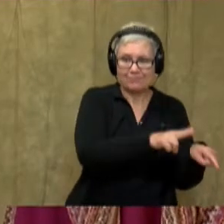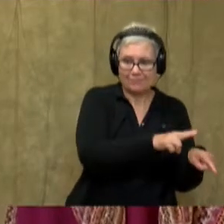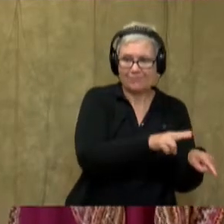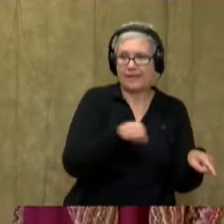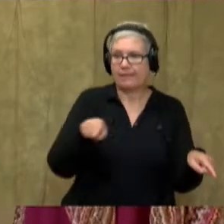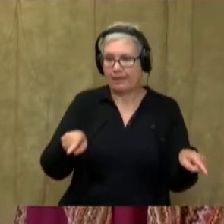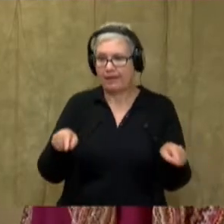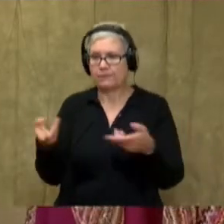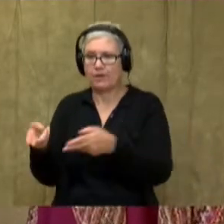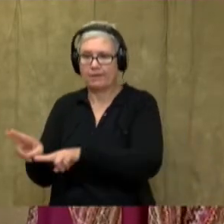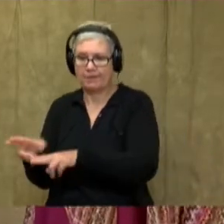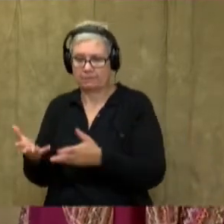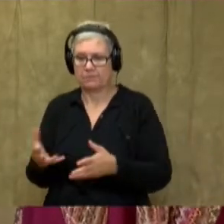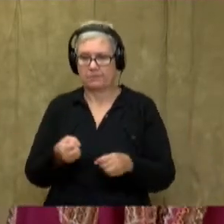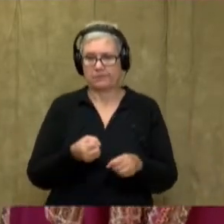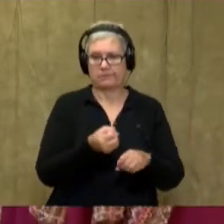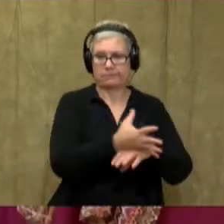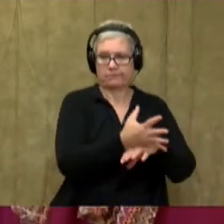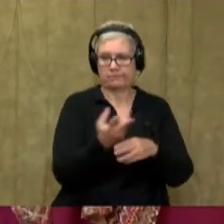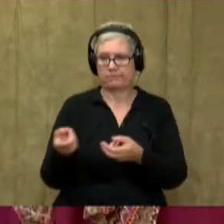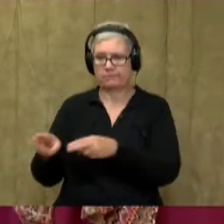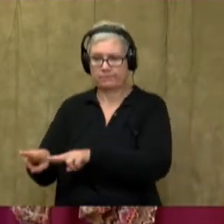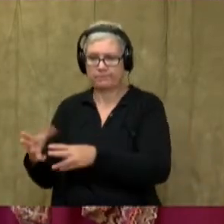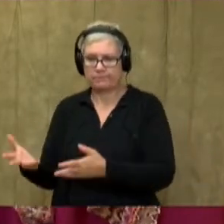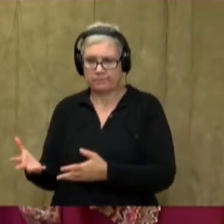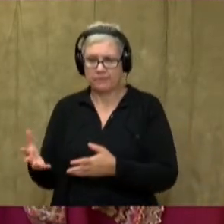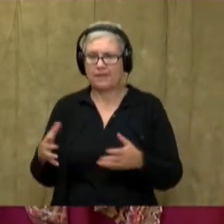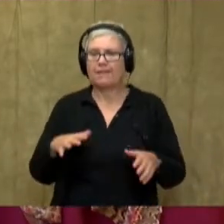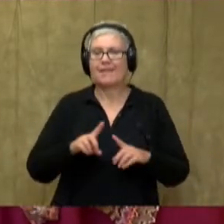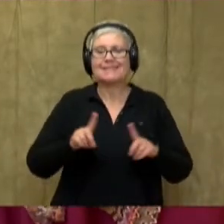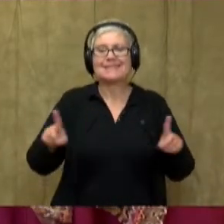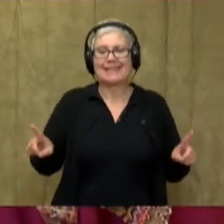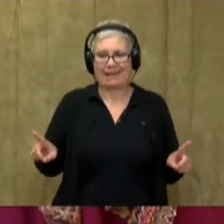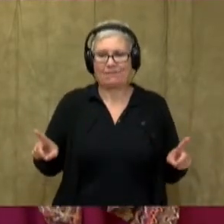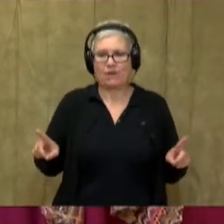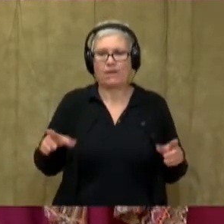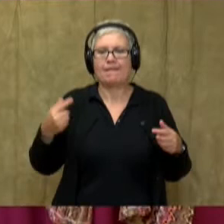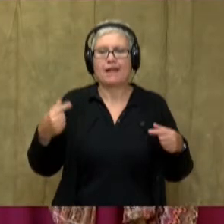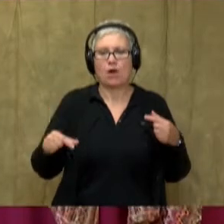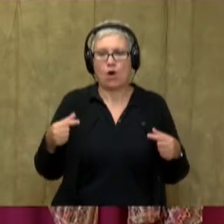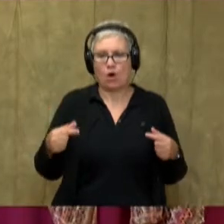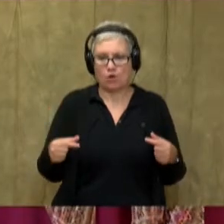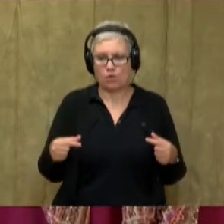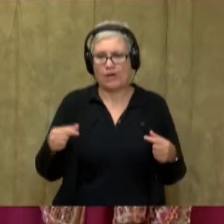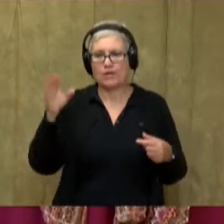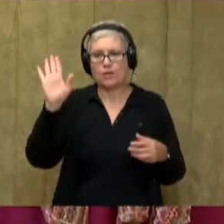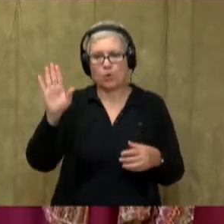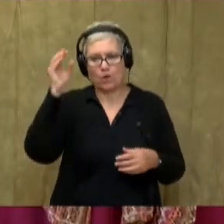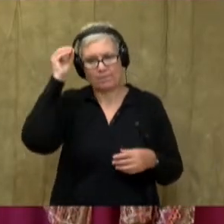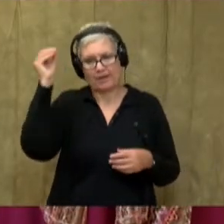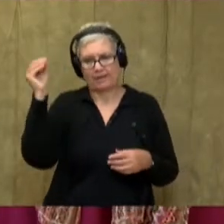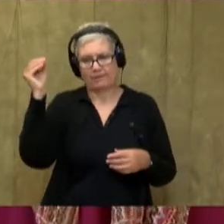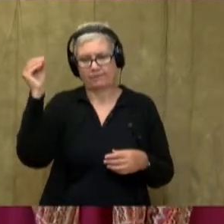right? So you have to make sure that you're not just arguing that,